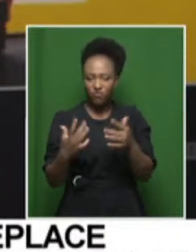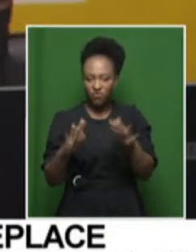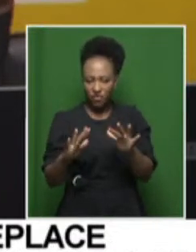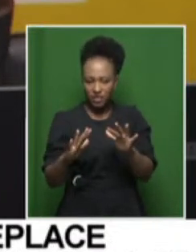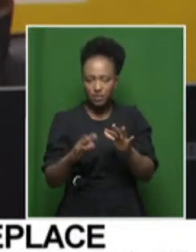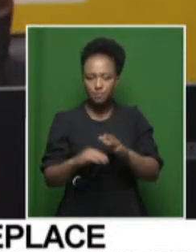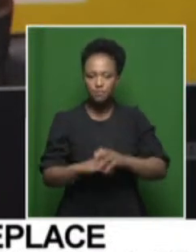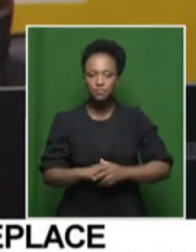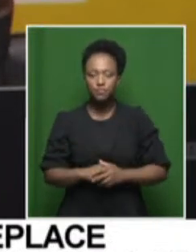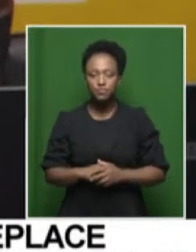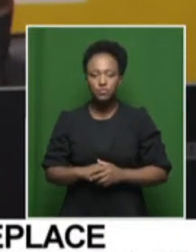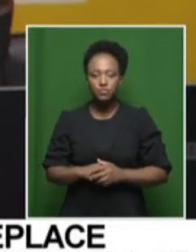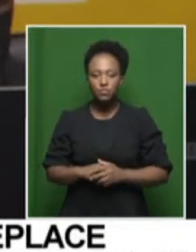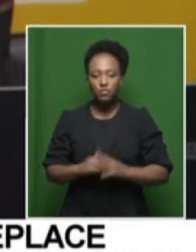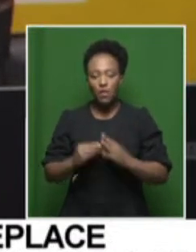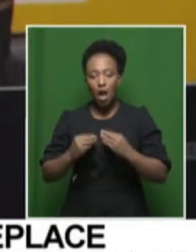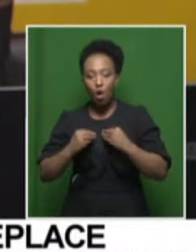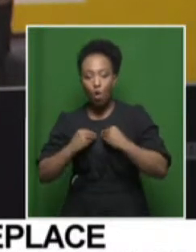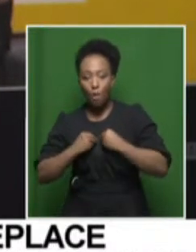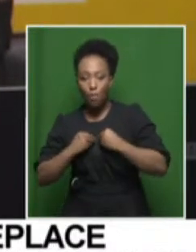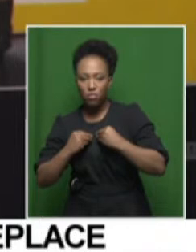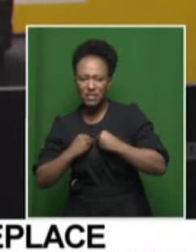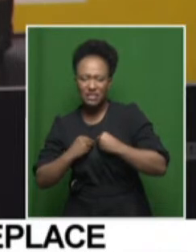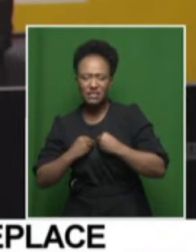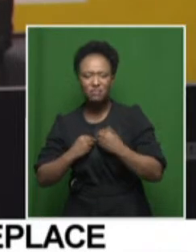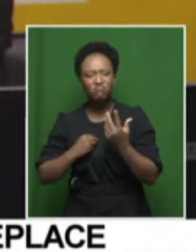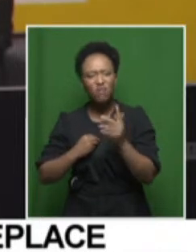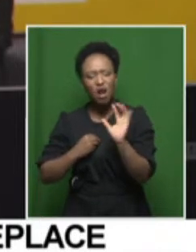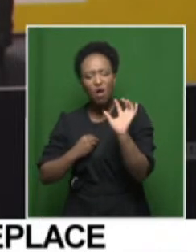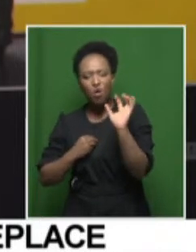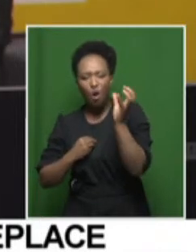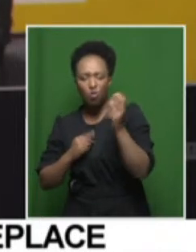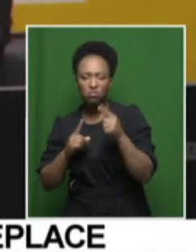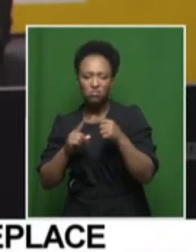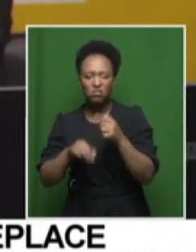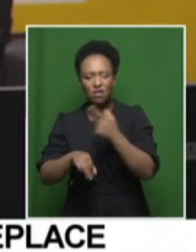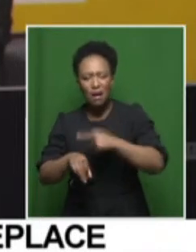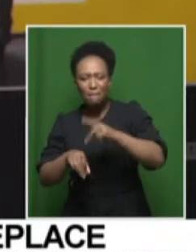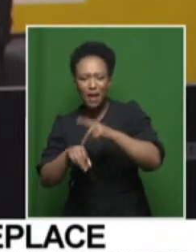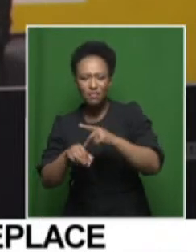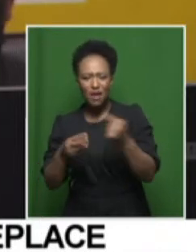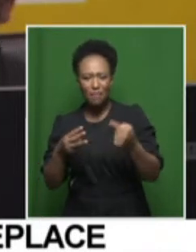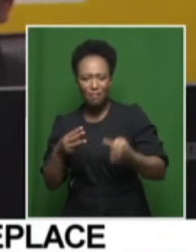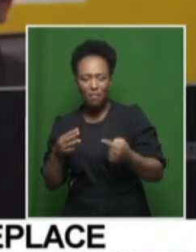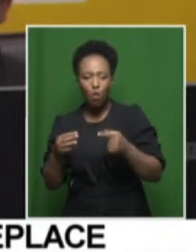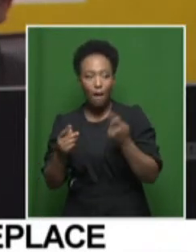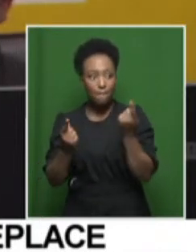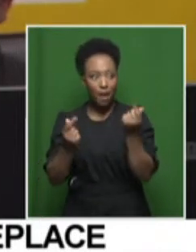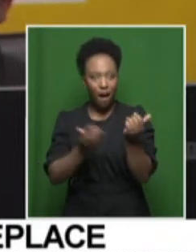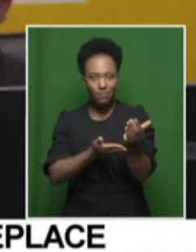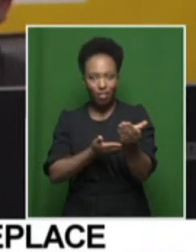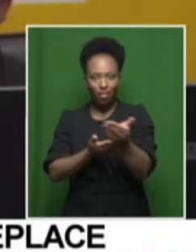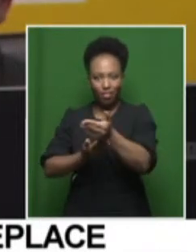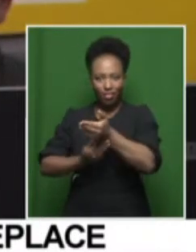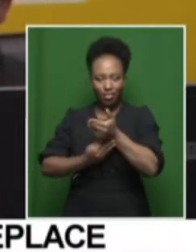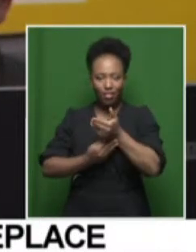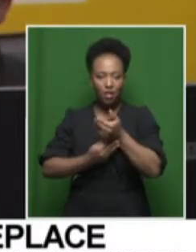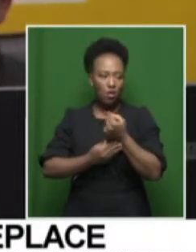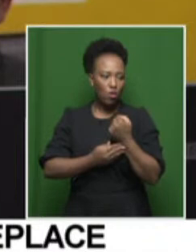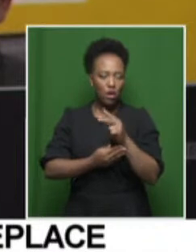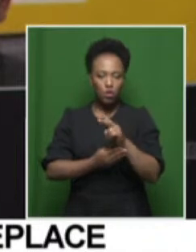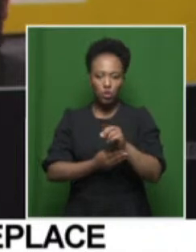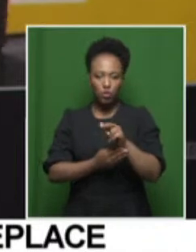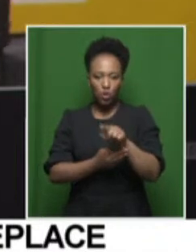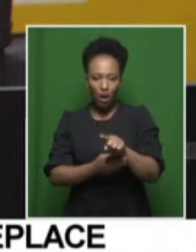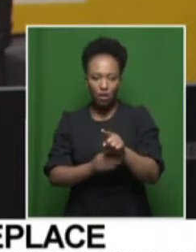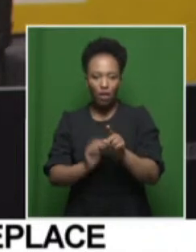Commodity prices, which have supported our economic recovery, slowed in the second half of 2021.